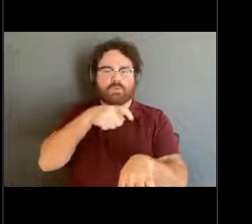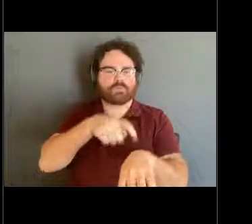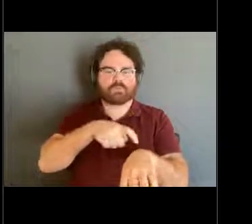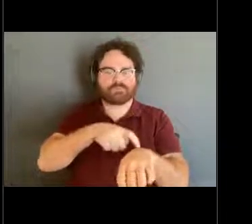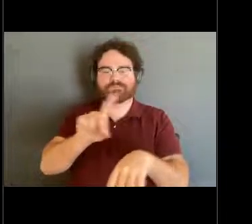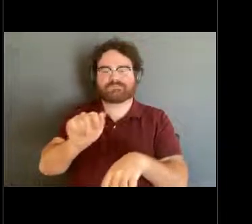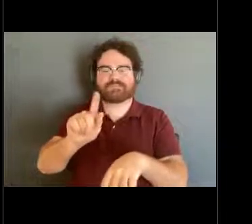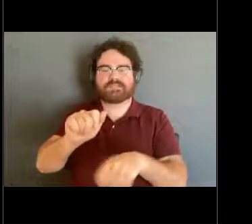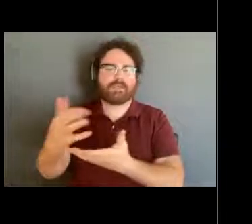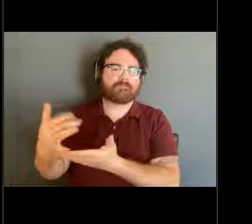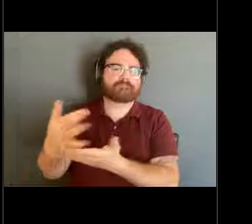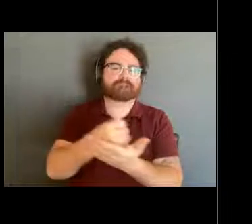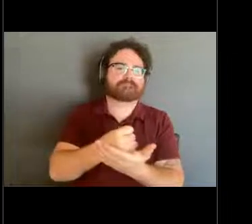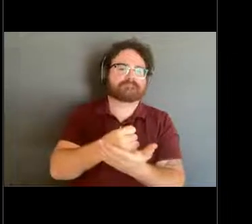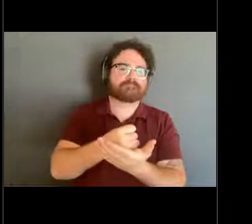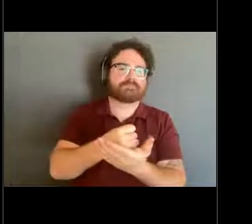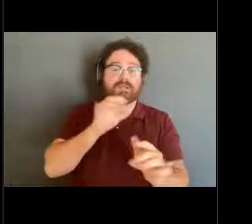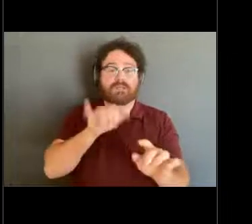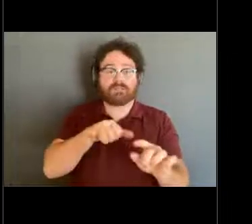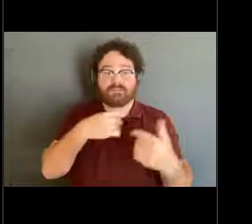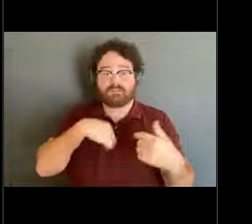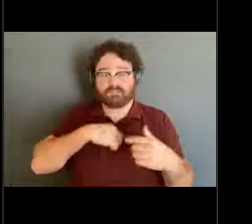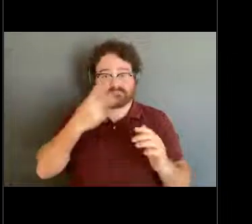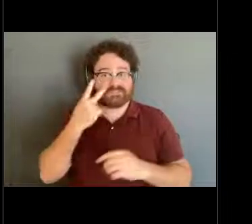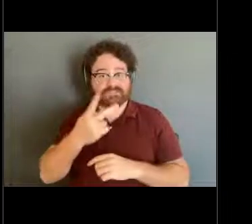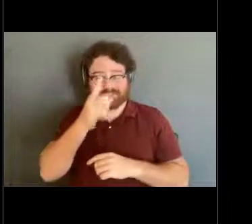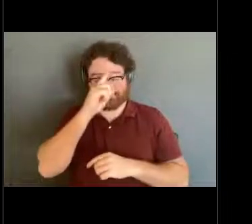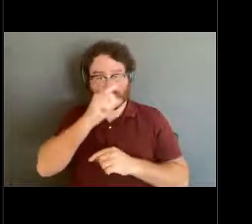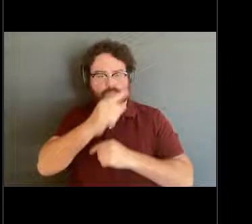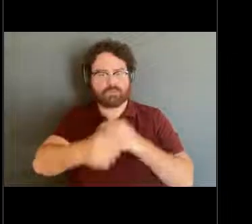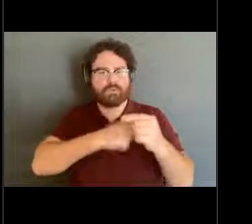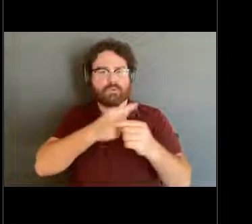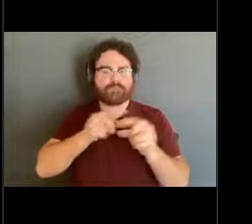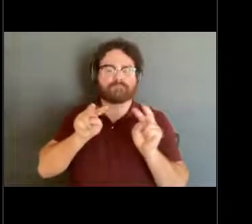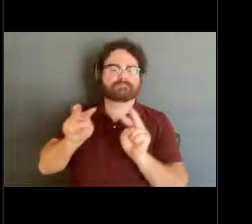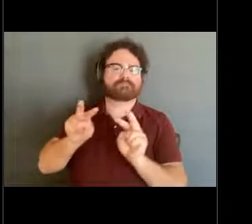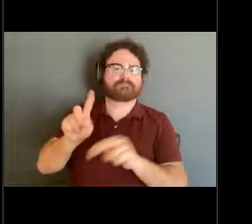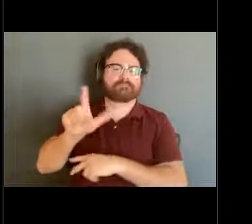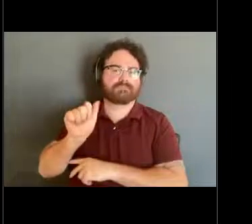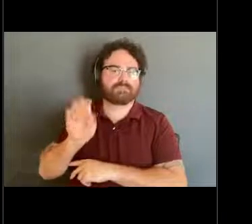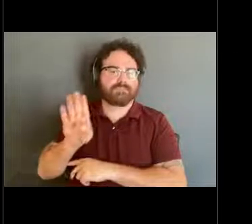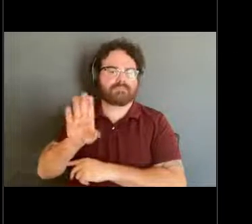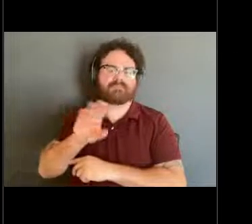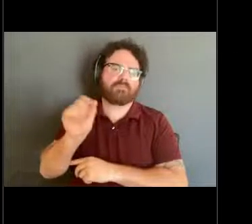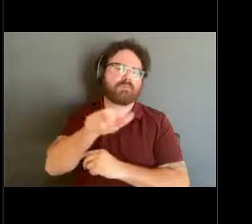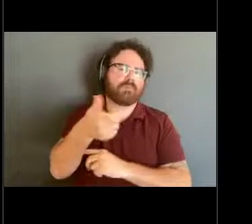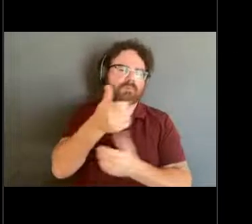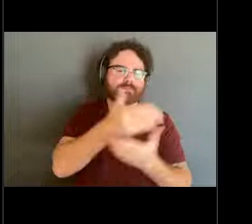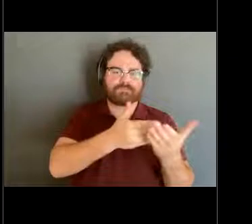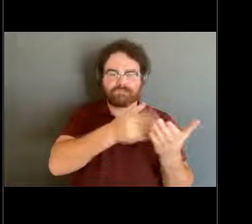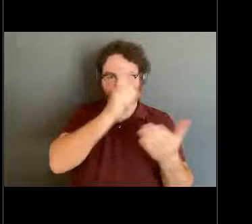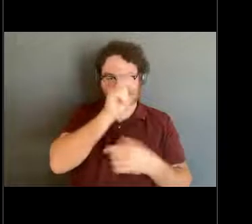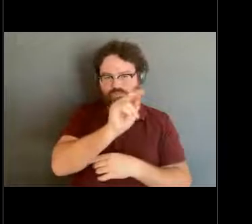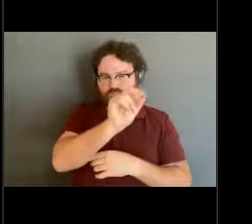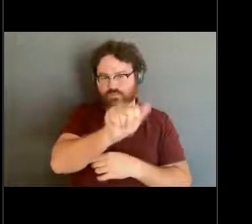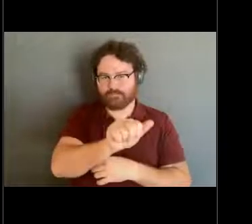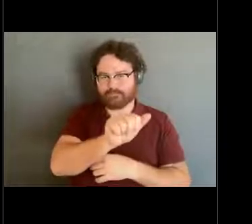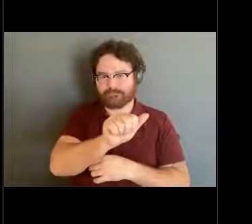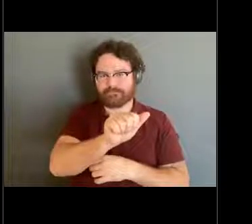that exist at the Global Monitoring Laboratory and around other parts of NOAA that have as